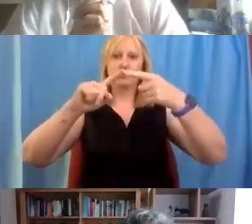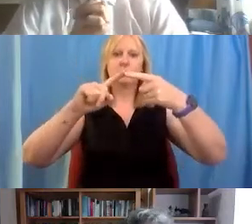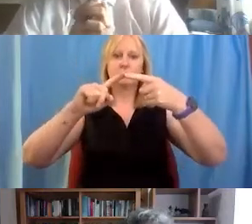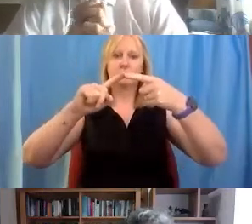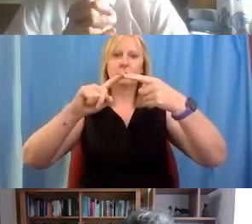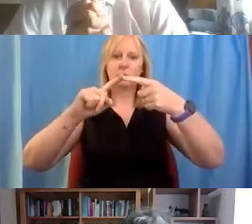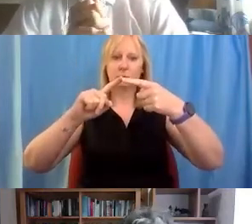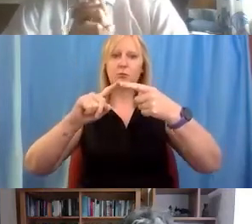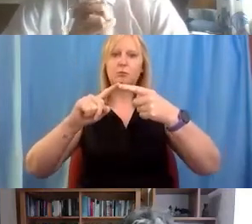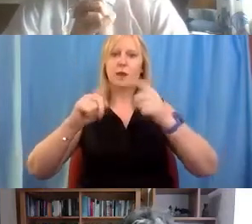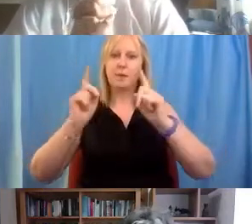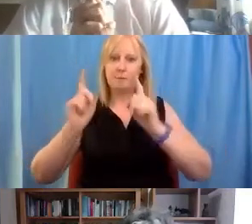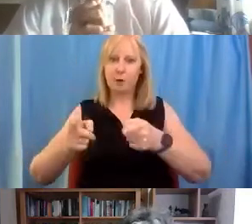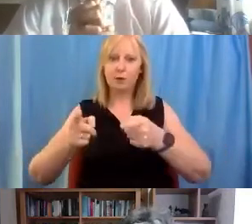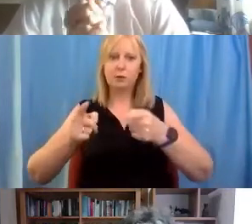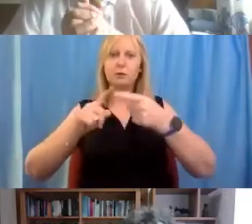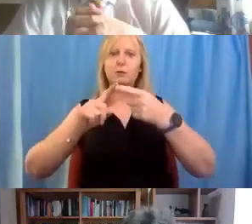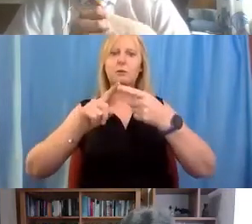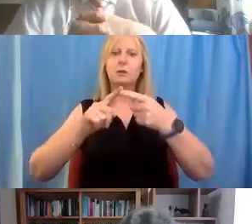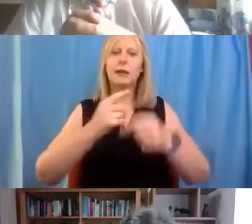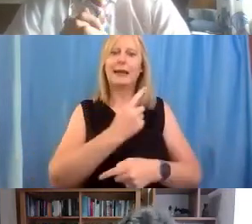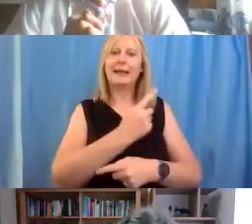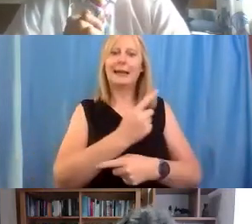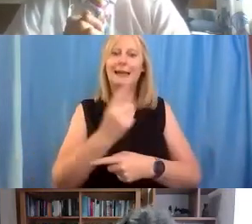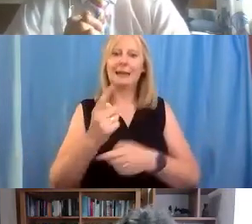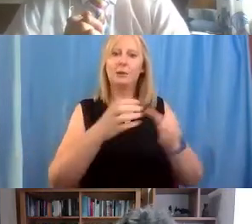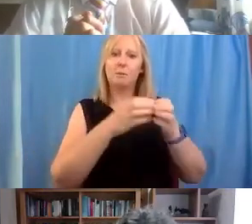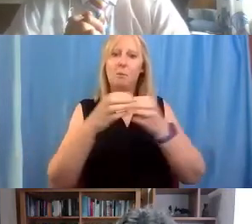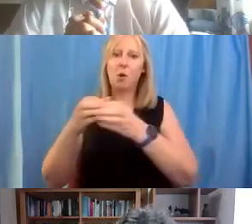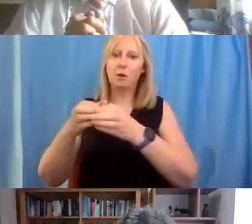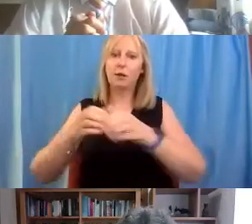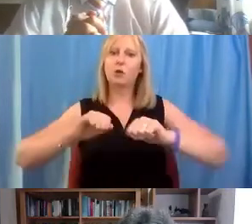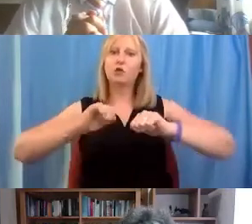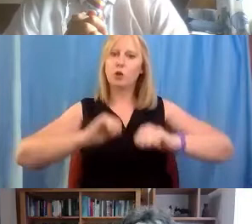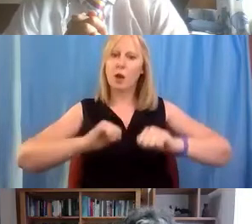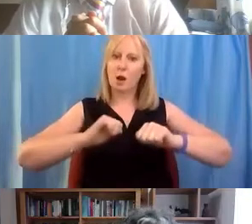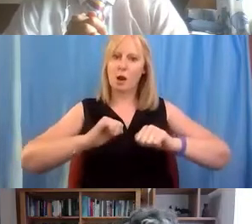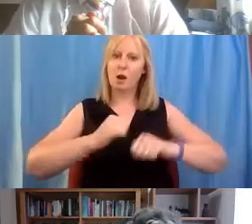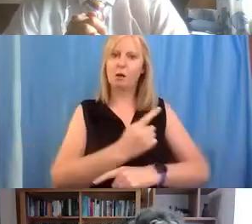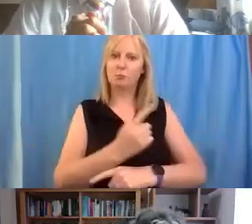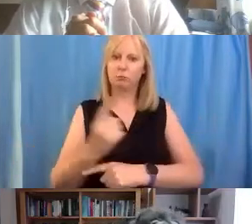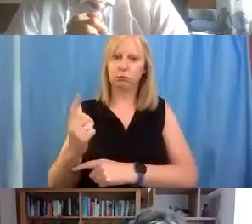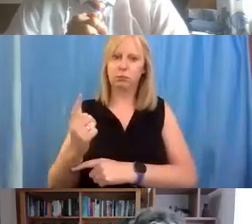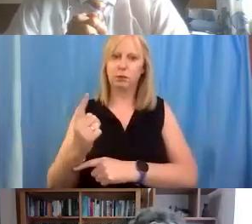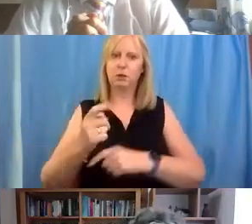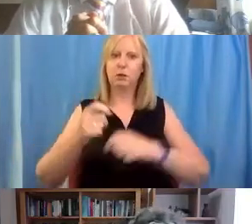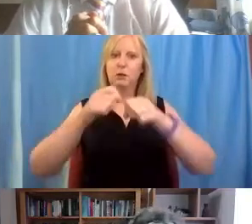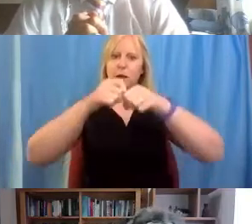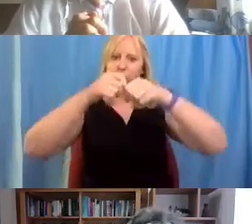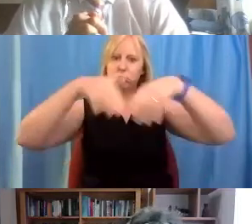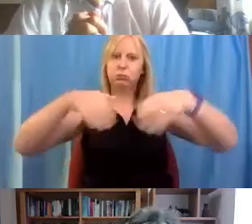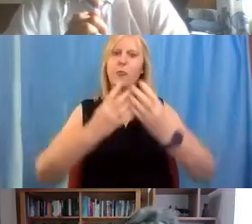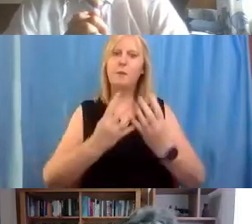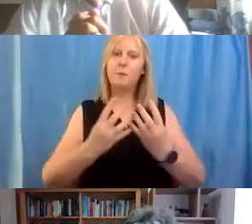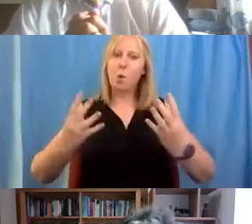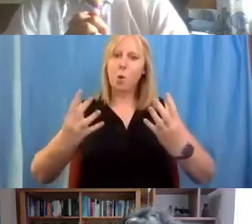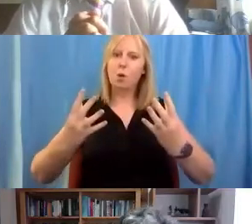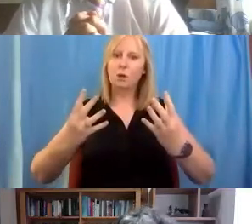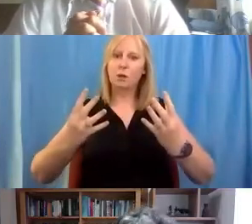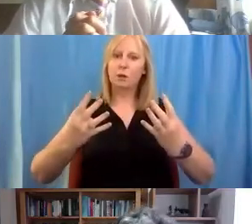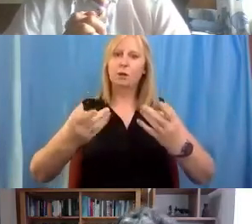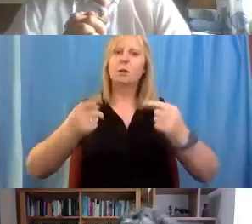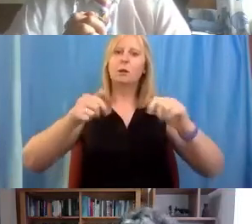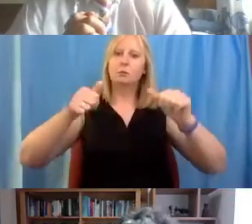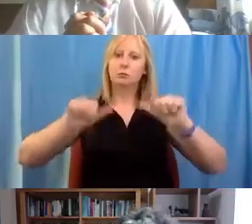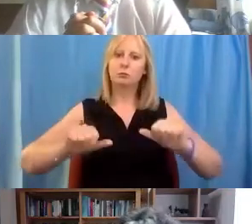the appointment, then each body has a chair, then there's the board, and then there's the executive team,